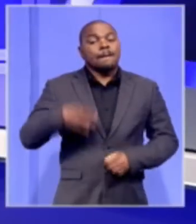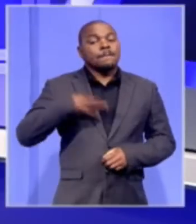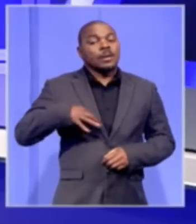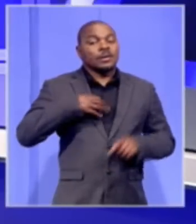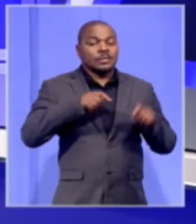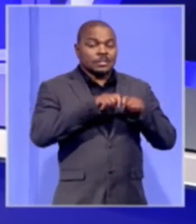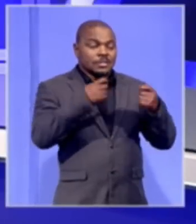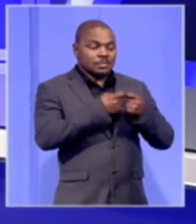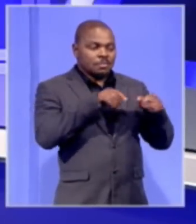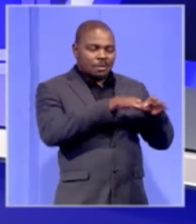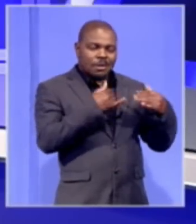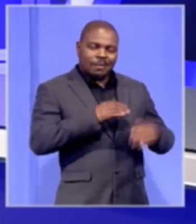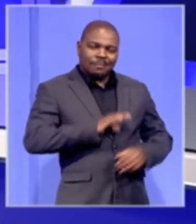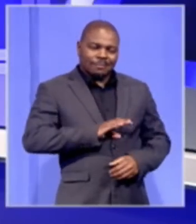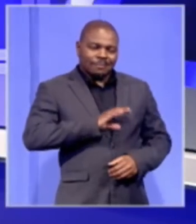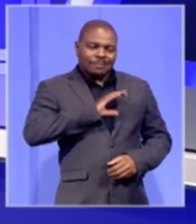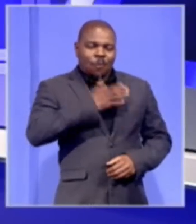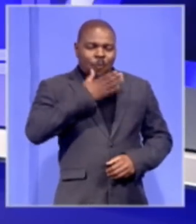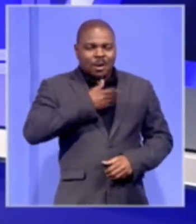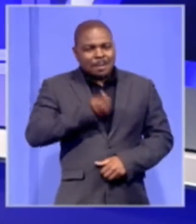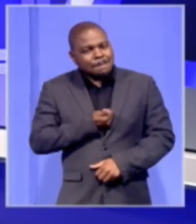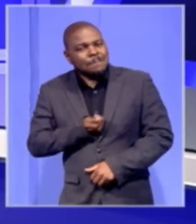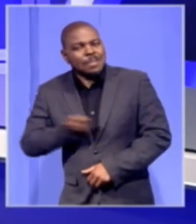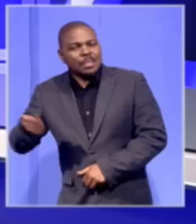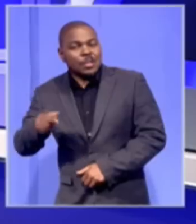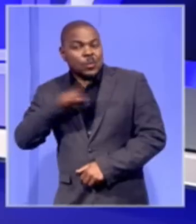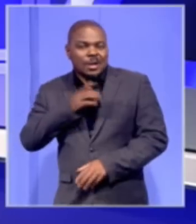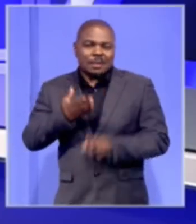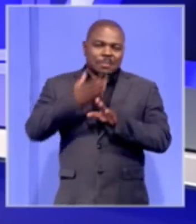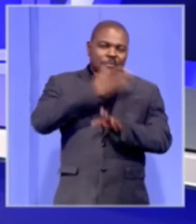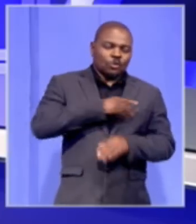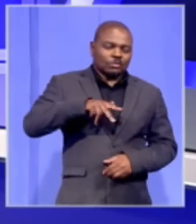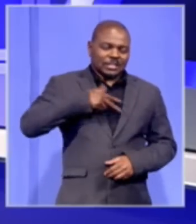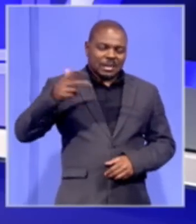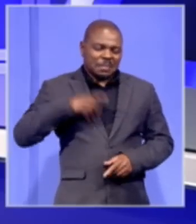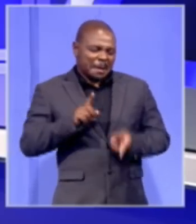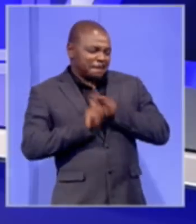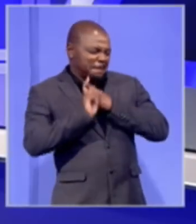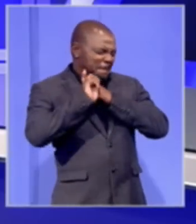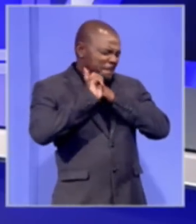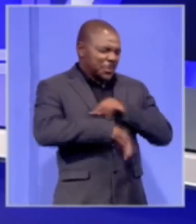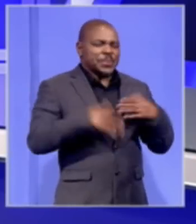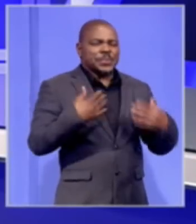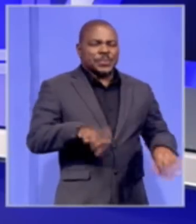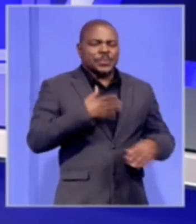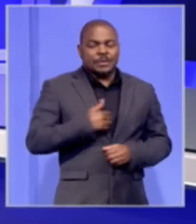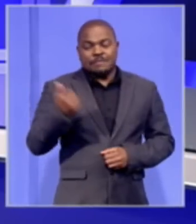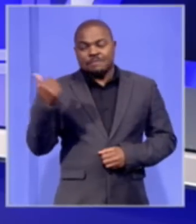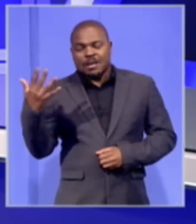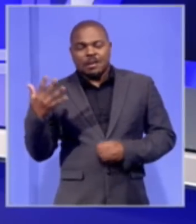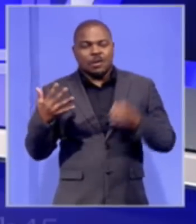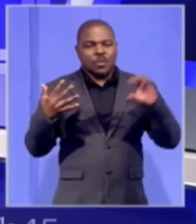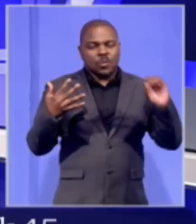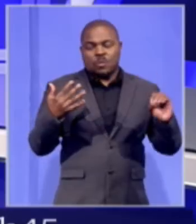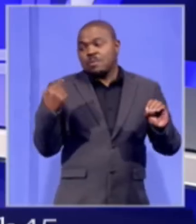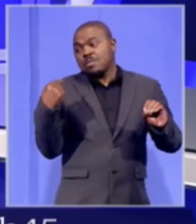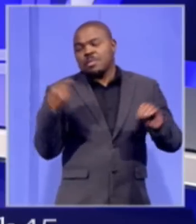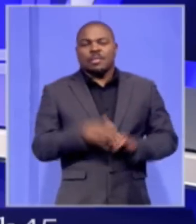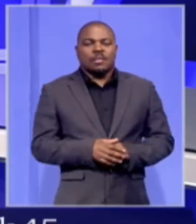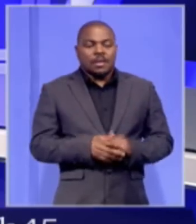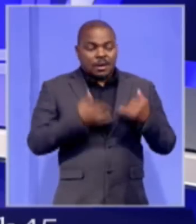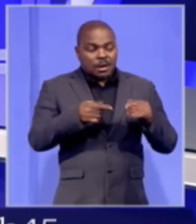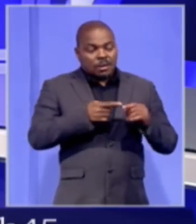Banyana e moyeng wa boiphetetso ka mora ho tlontlolwa ke Denmark e ileng ya isetla ka dintlha tse 5-0 mme